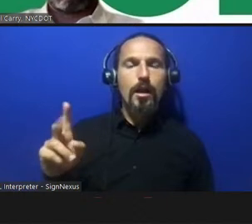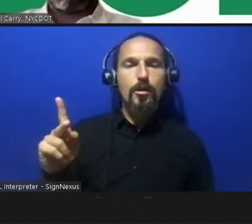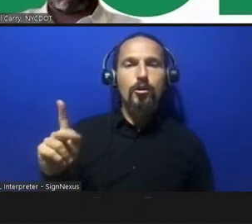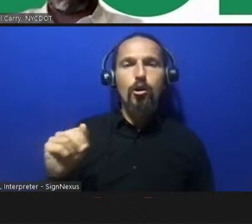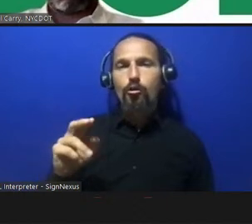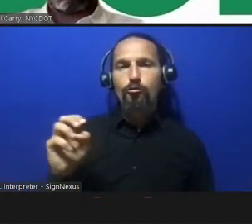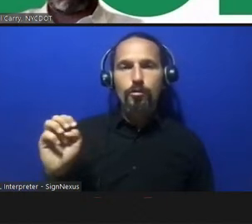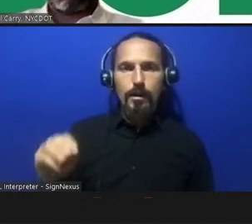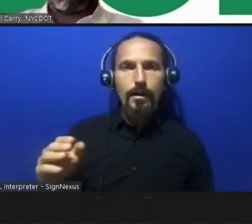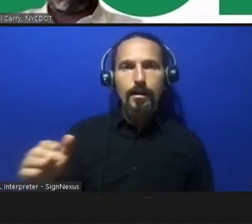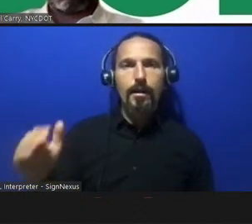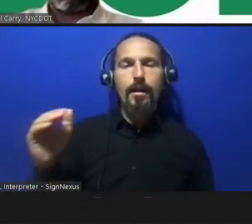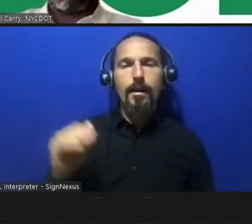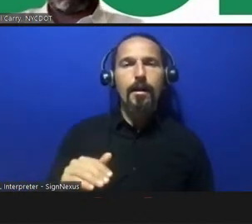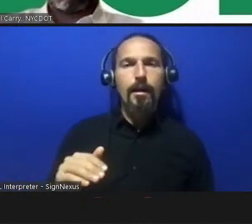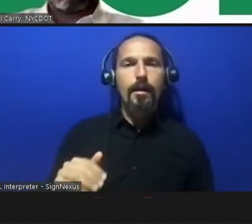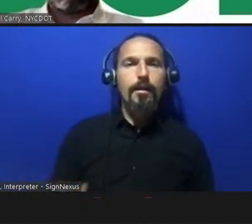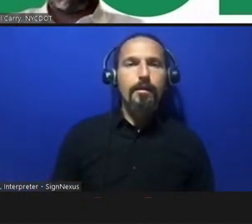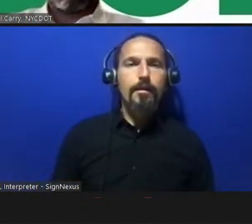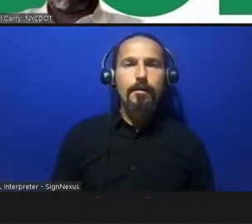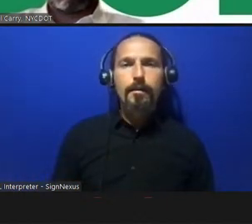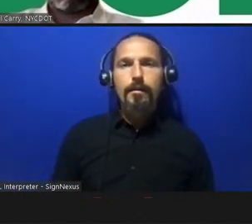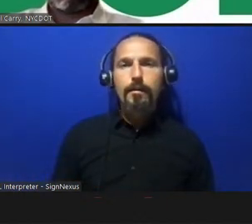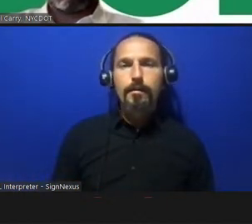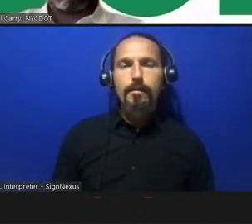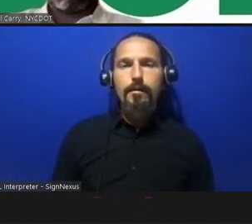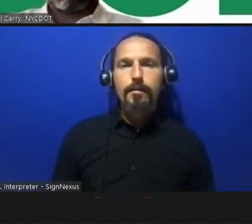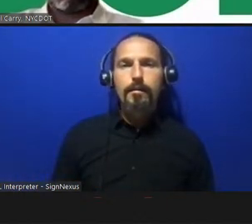by atapanyan young